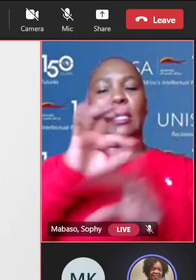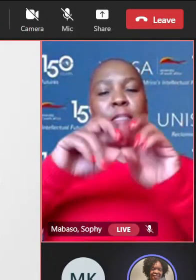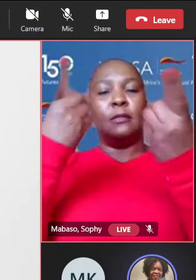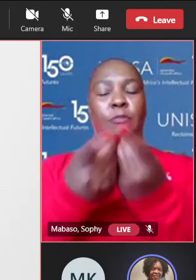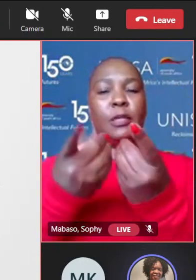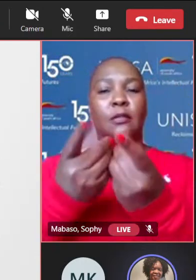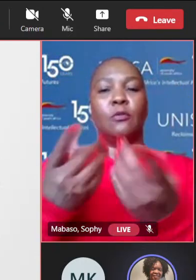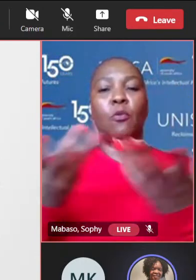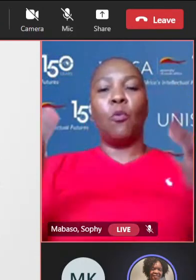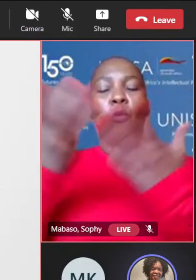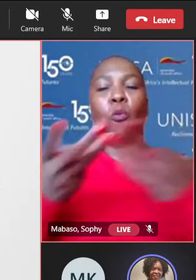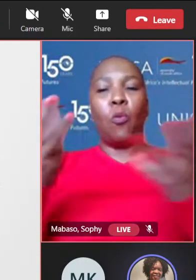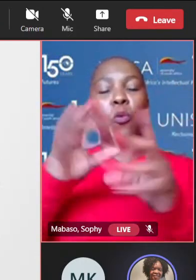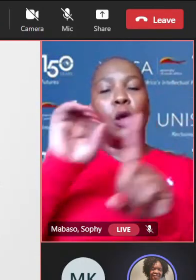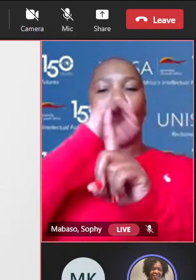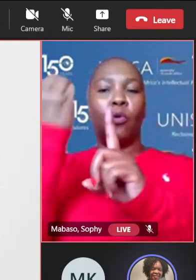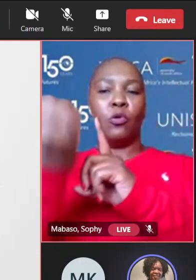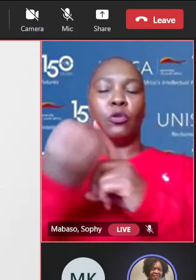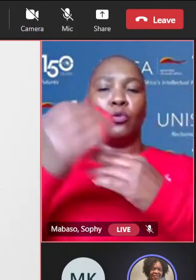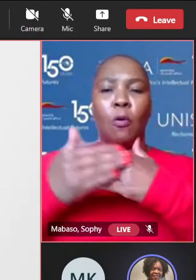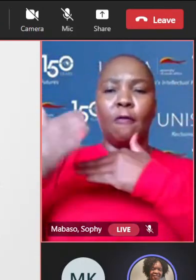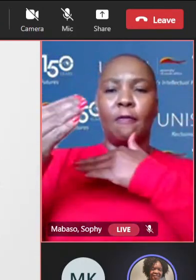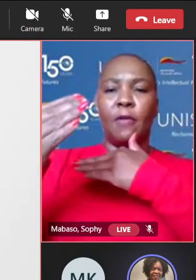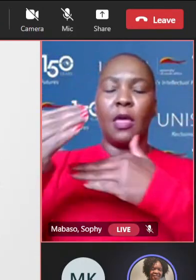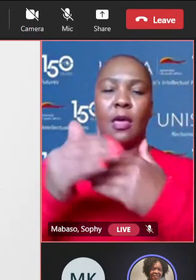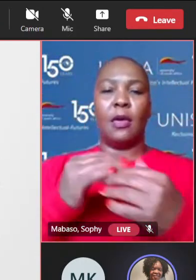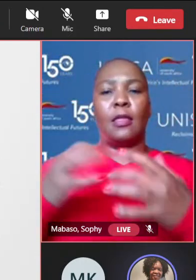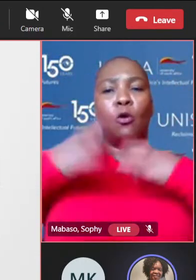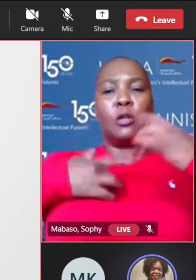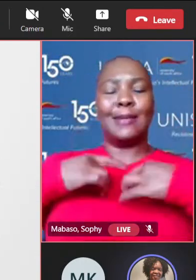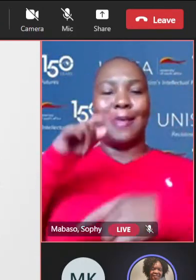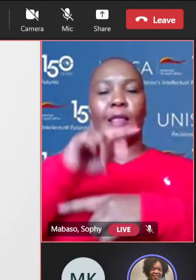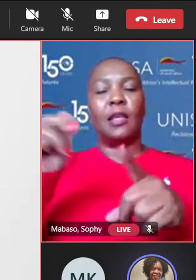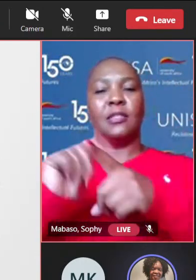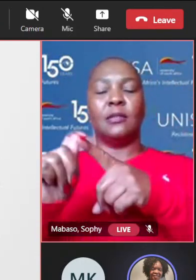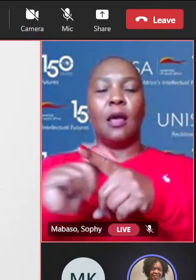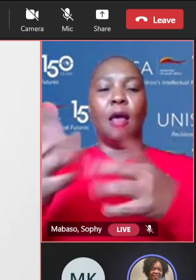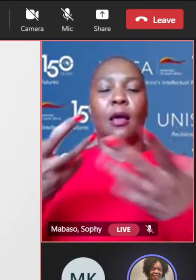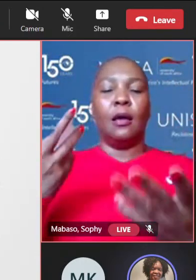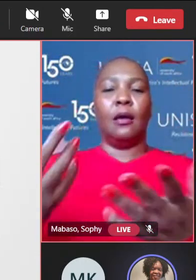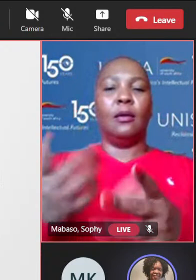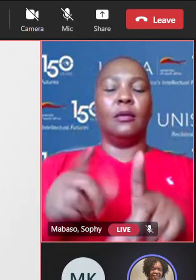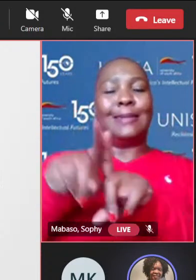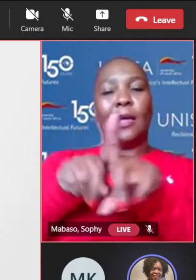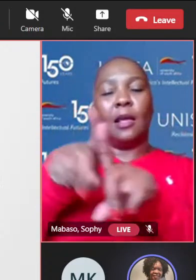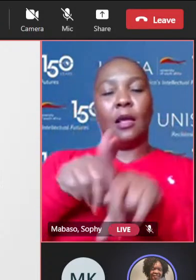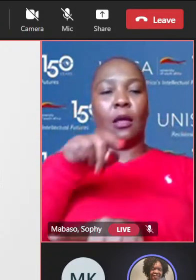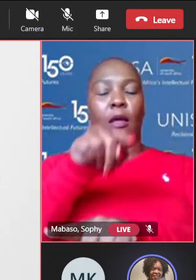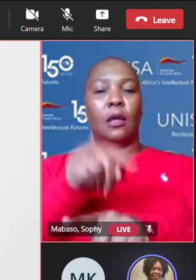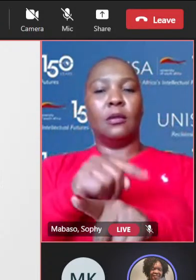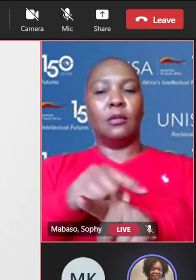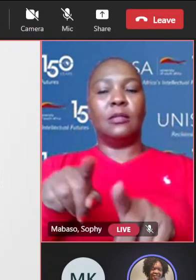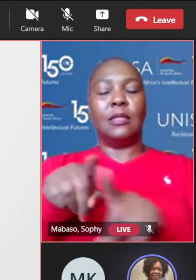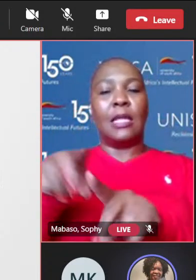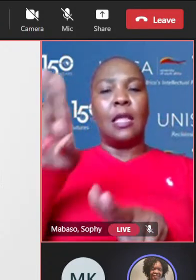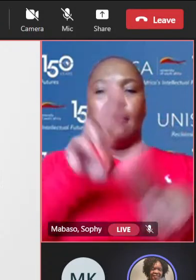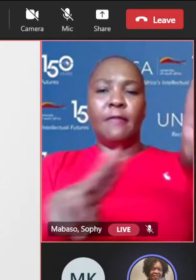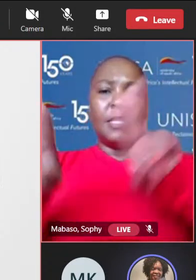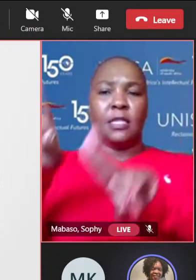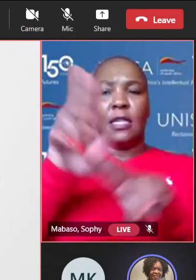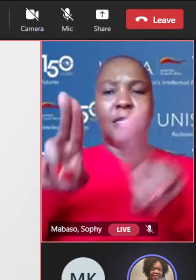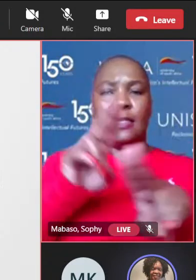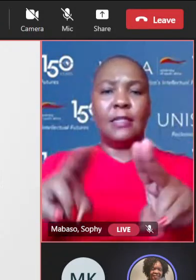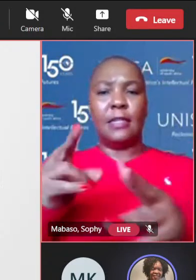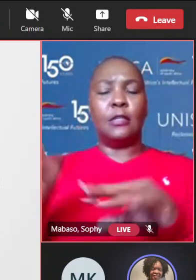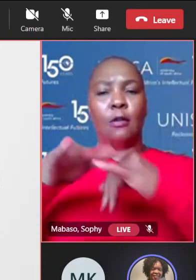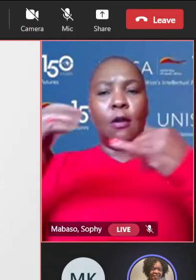where they will orientate you further concerning these tests, as well as these tests are invigilated remotely. You have